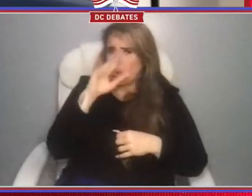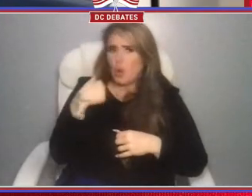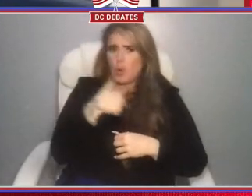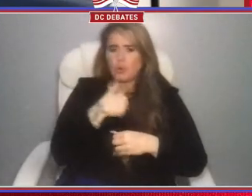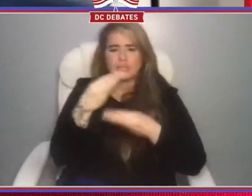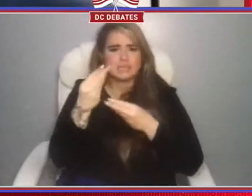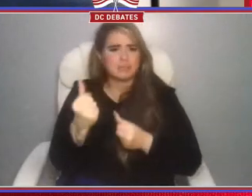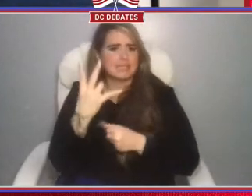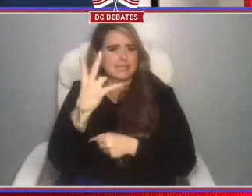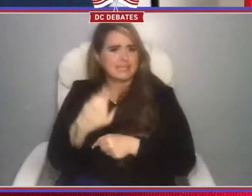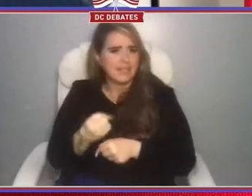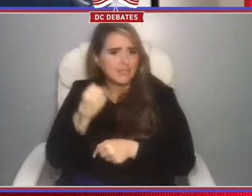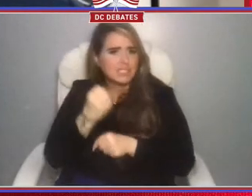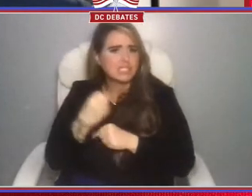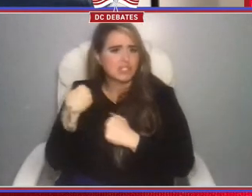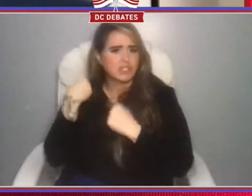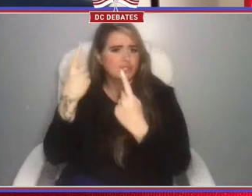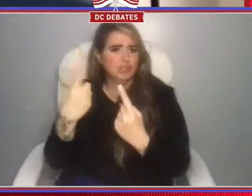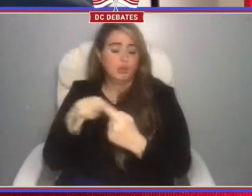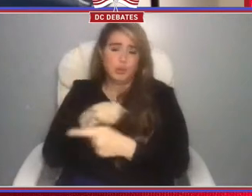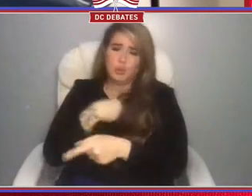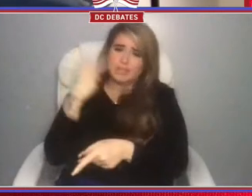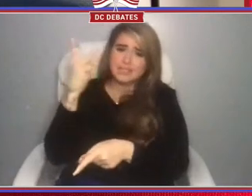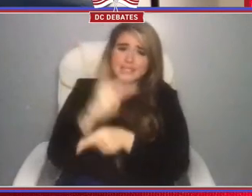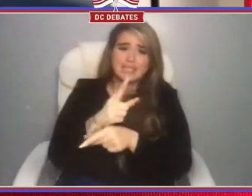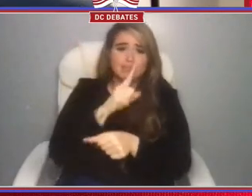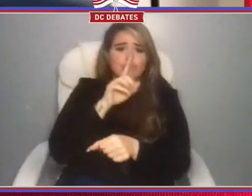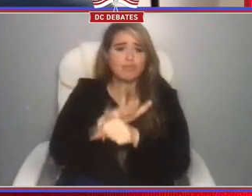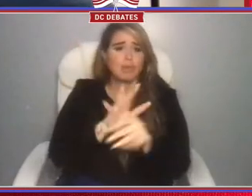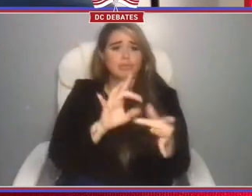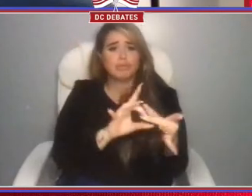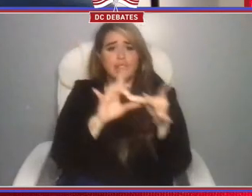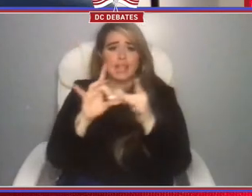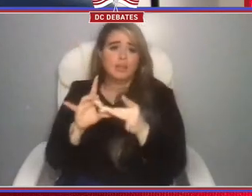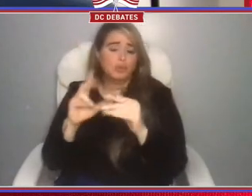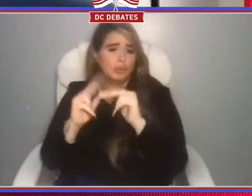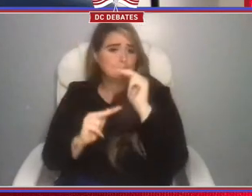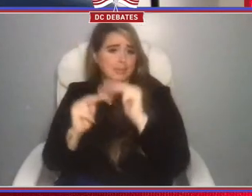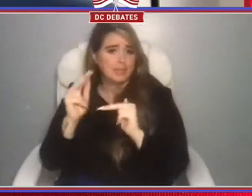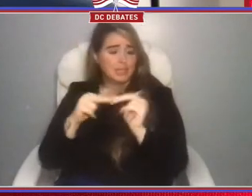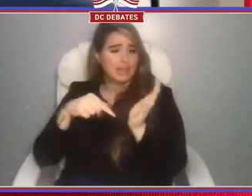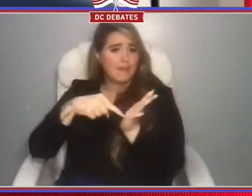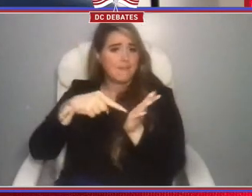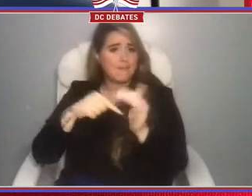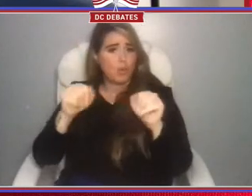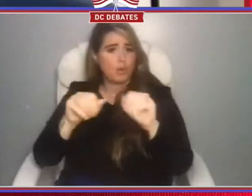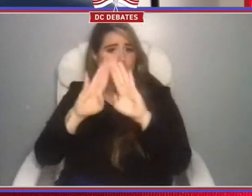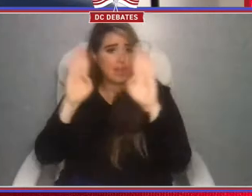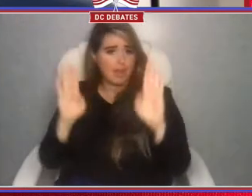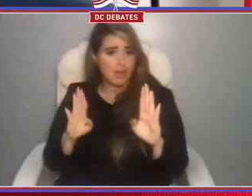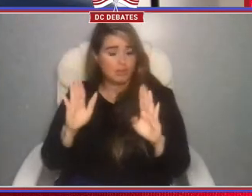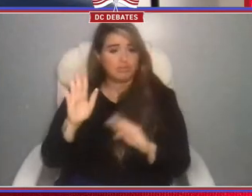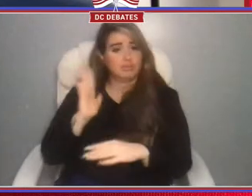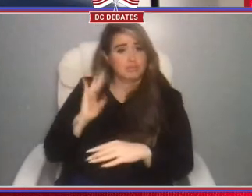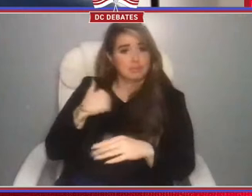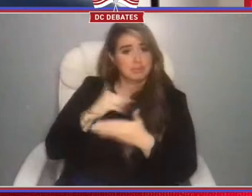and we have kept our promises as it relates to building affordable housing. When I became mayor, we were spending just